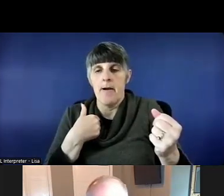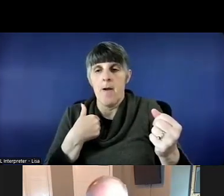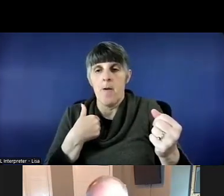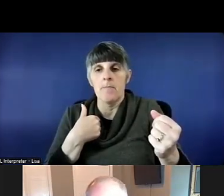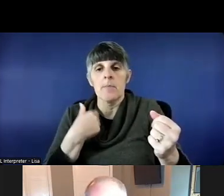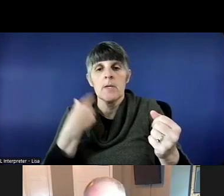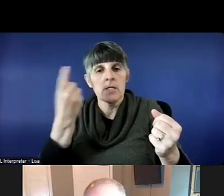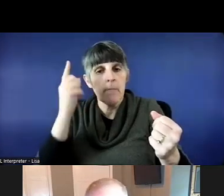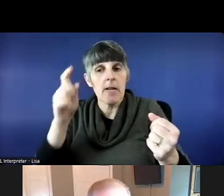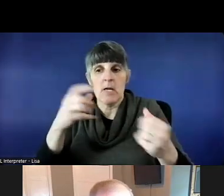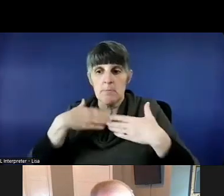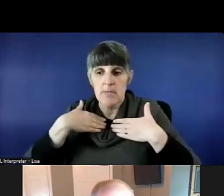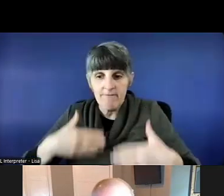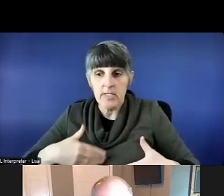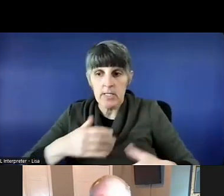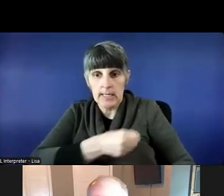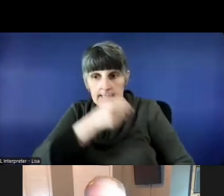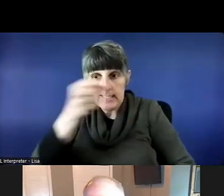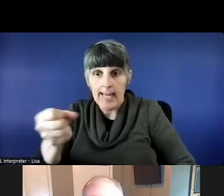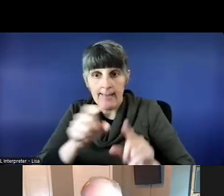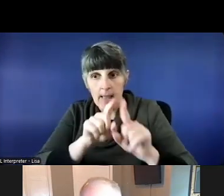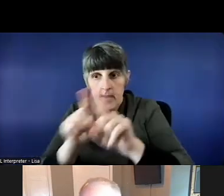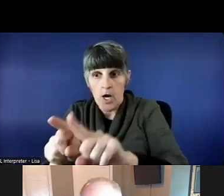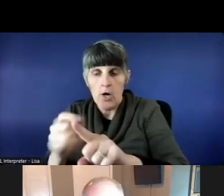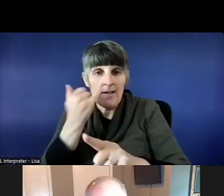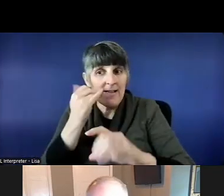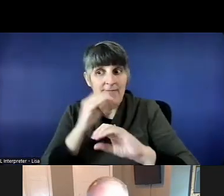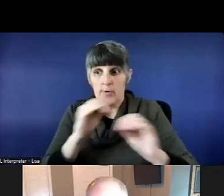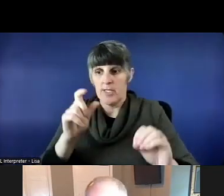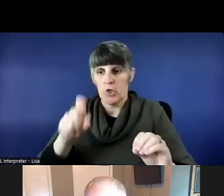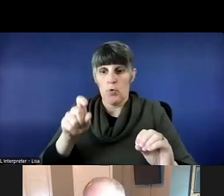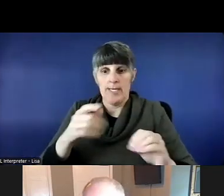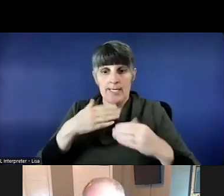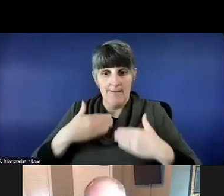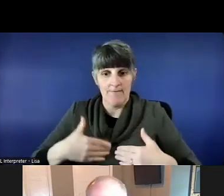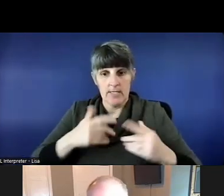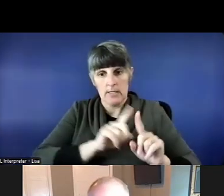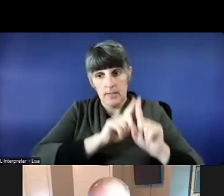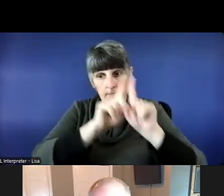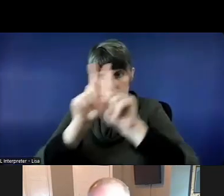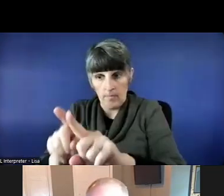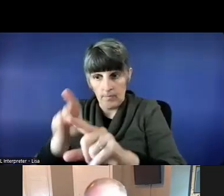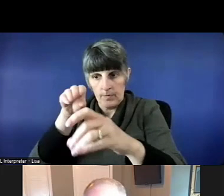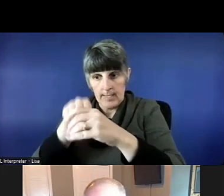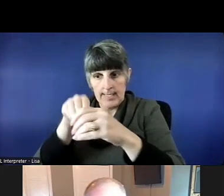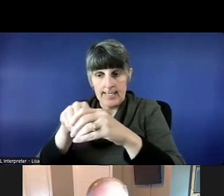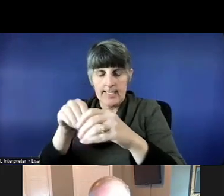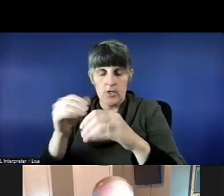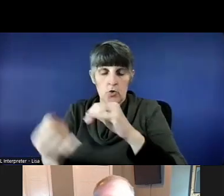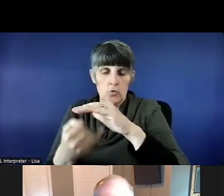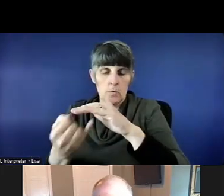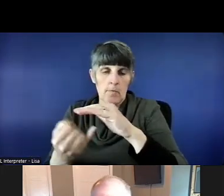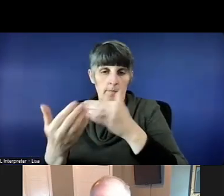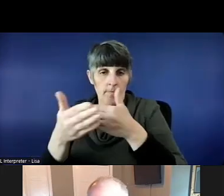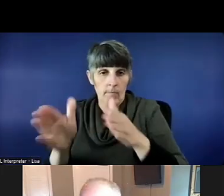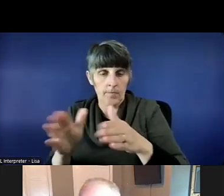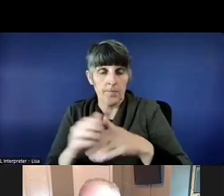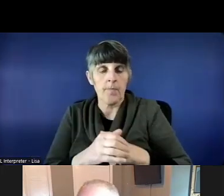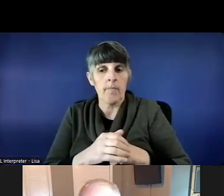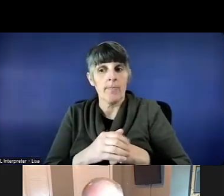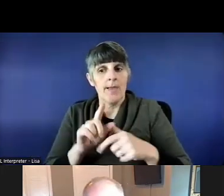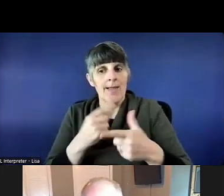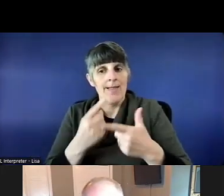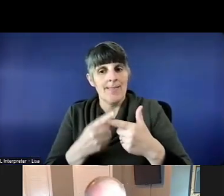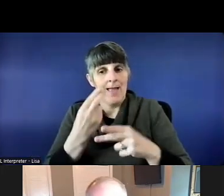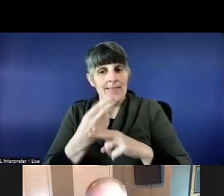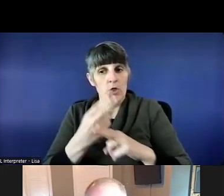somebody must be physically taking them there. If there is no need to physically take the kid into a seclusion space, then the